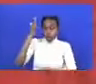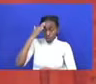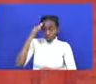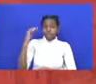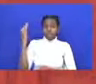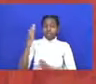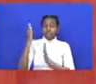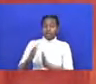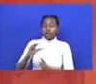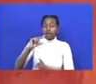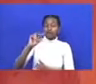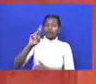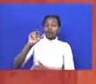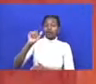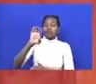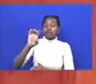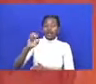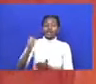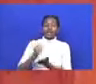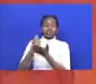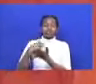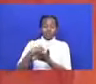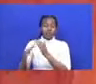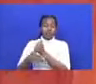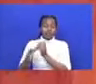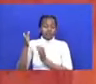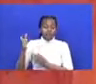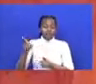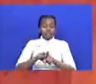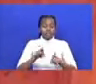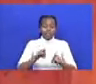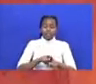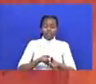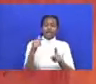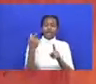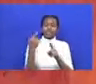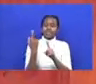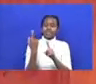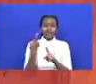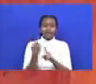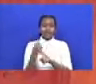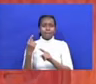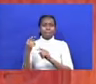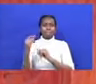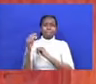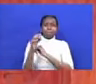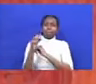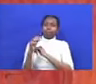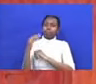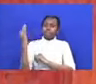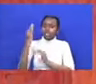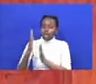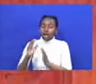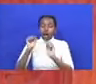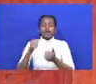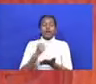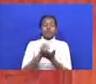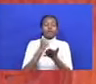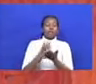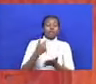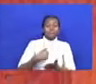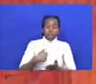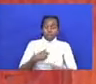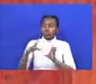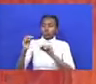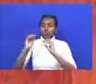I'm asking my brother Bishop Bruce to go and become my ambassador. Bishop Stima is already sending people to me to become my ambassador. Because where are the numbers? They're in the